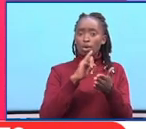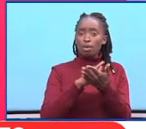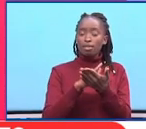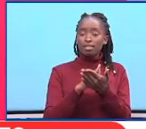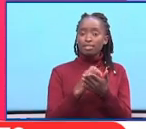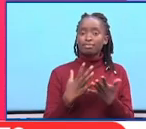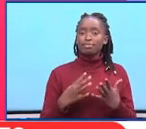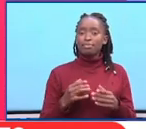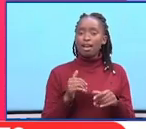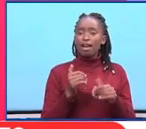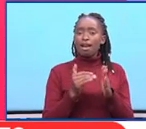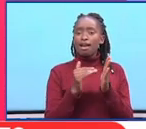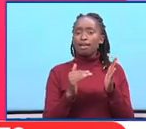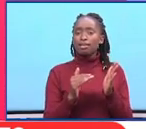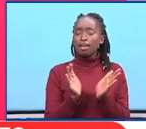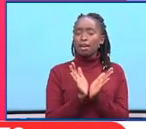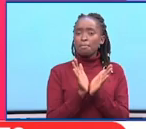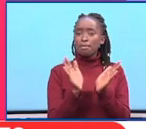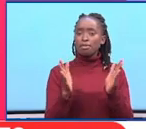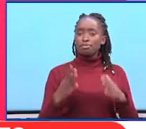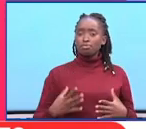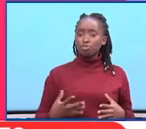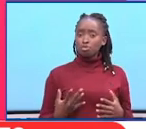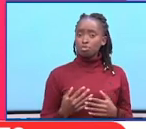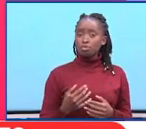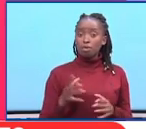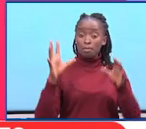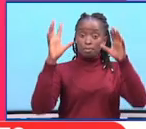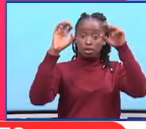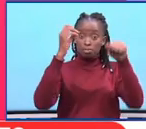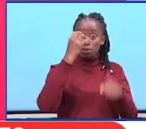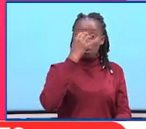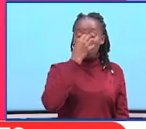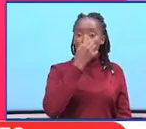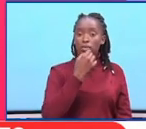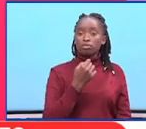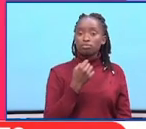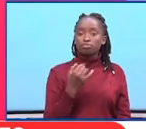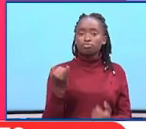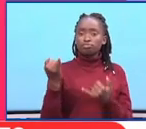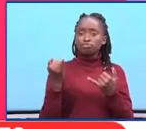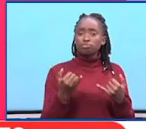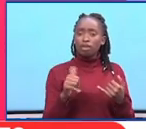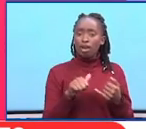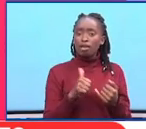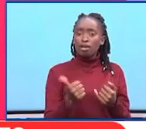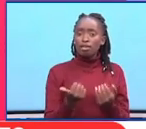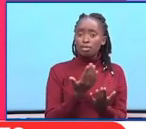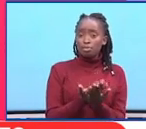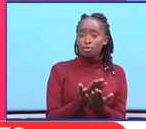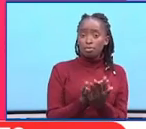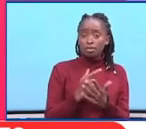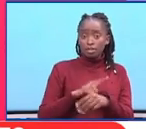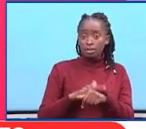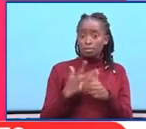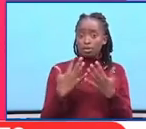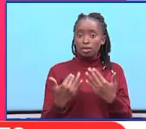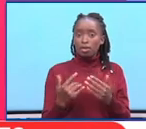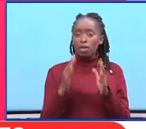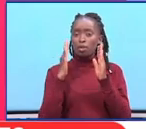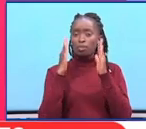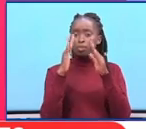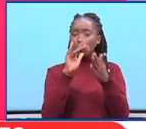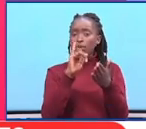public servants. President William Ruto has introduced another proposal, this time targeting his cabinet. All the ministries